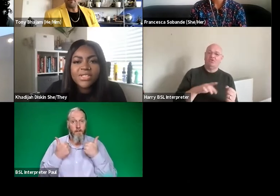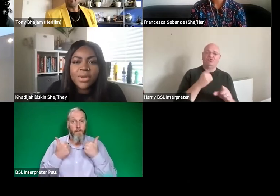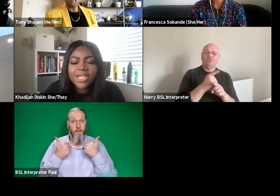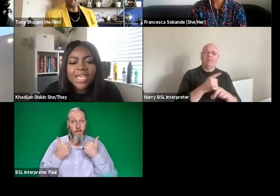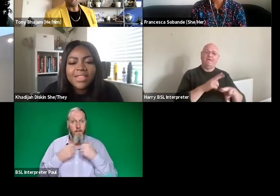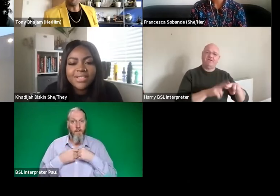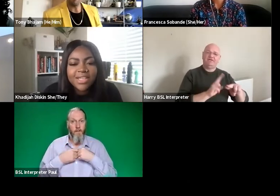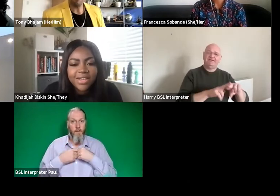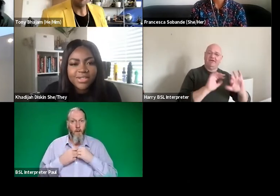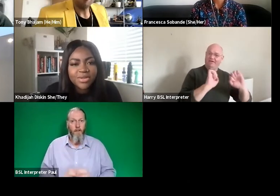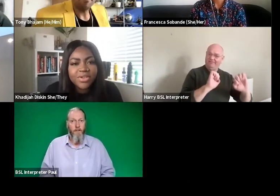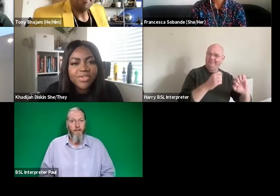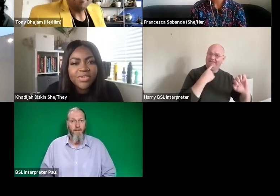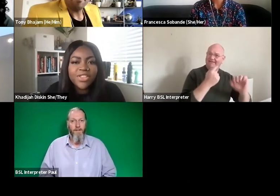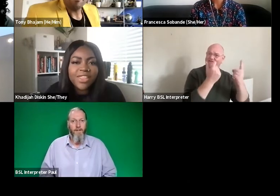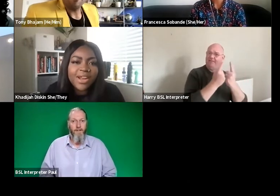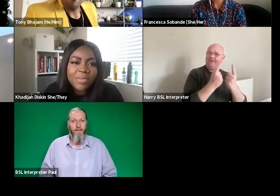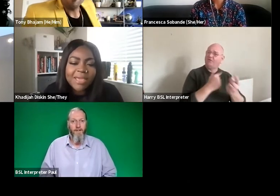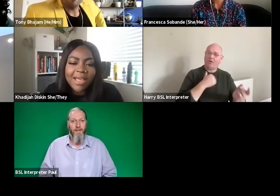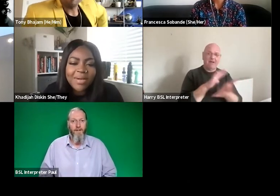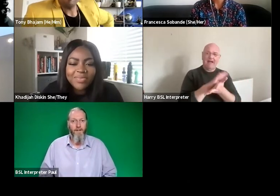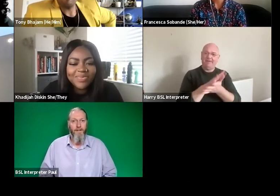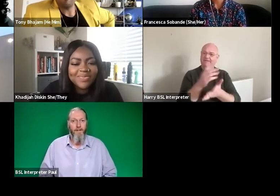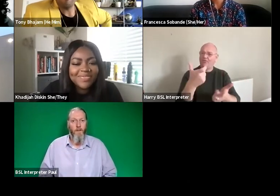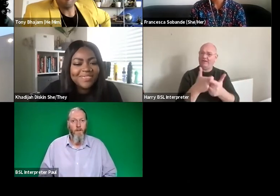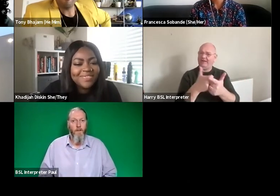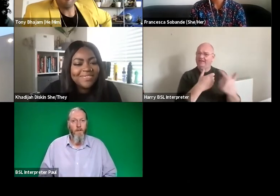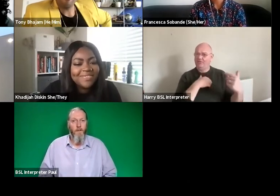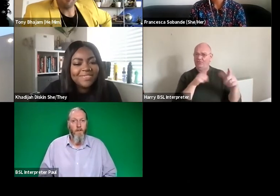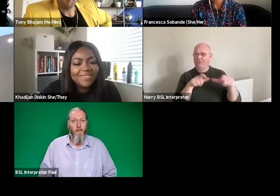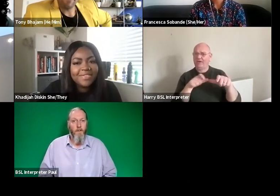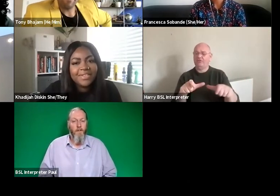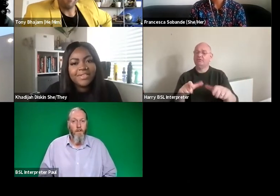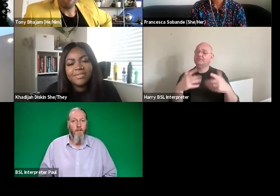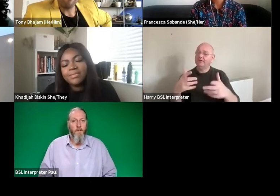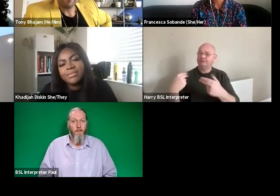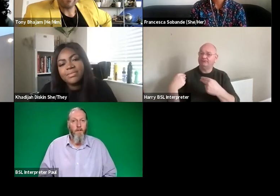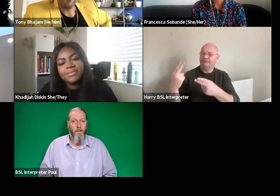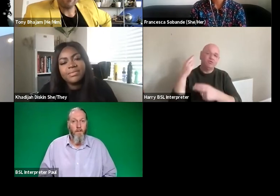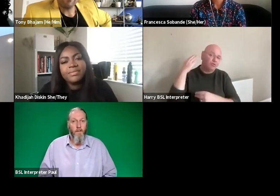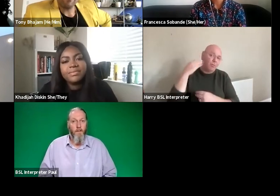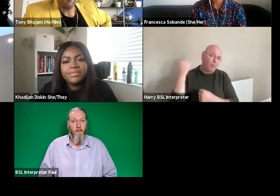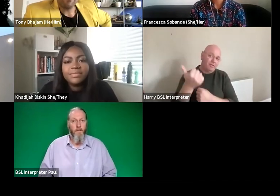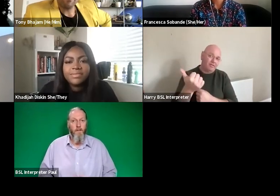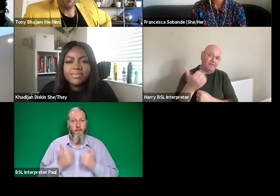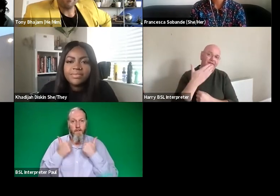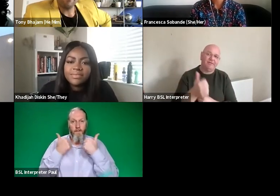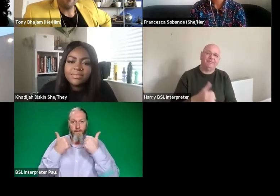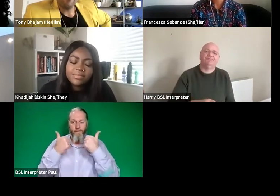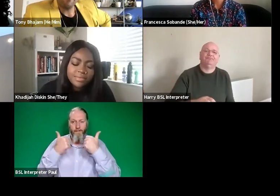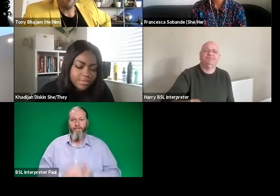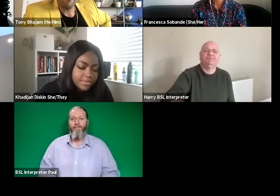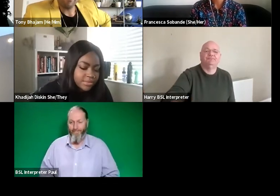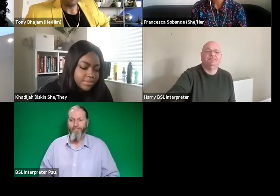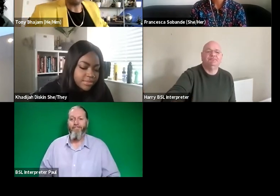for Tony and Keith to sort of work with each other, and I'll pick it up. Perfect. So over to you, Keith. So I think,